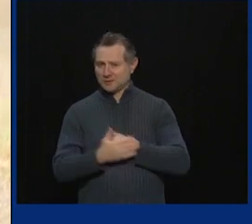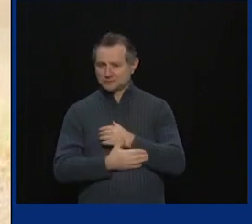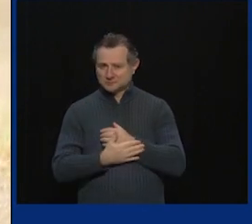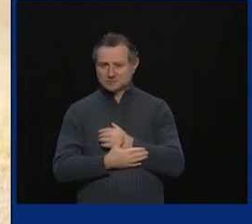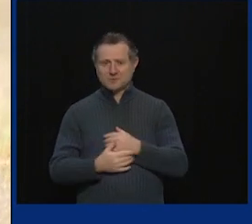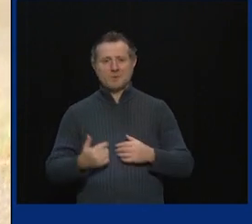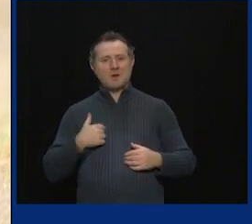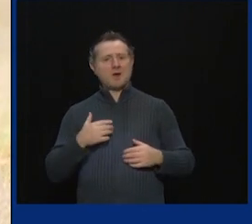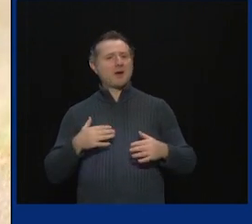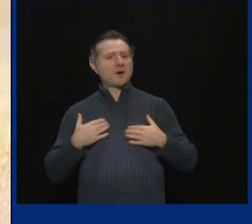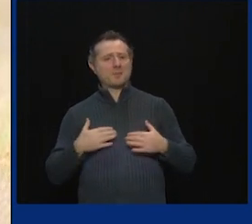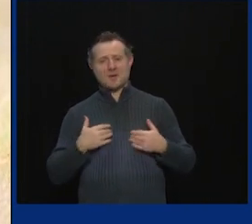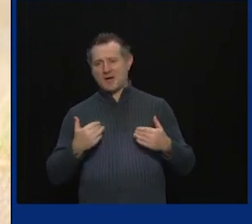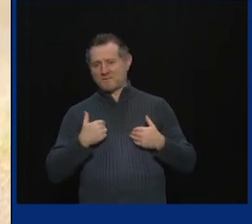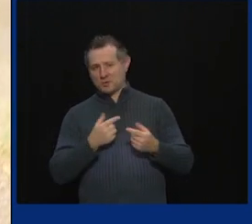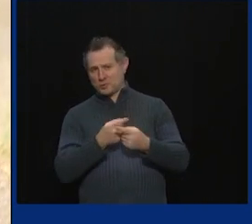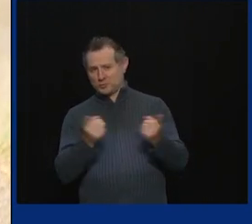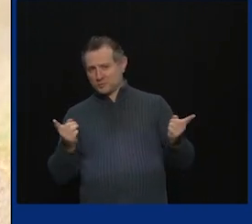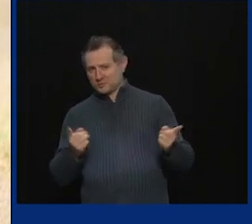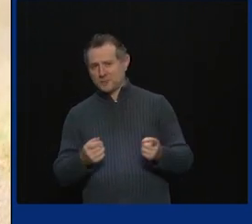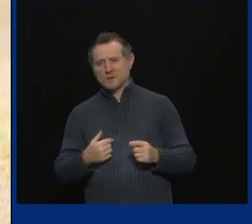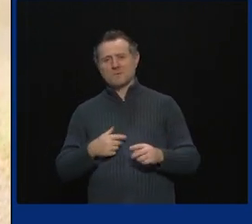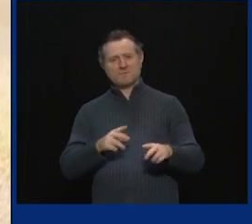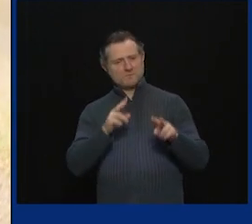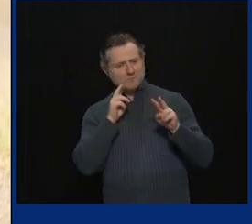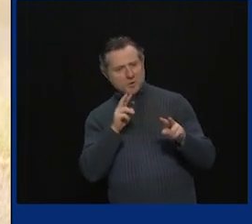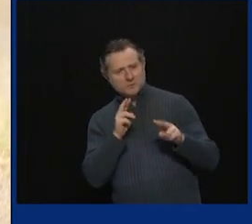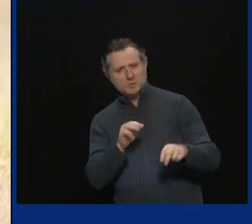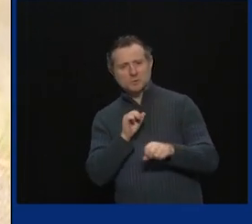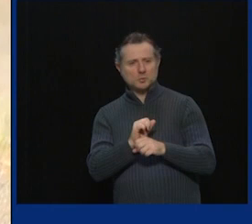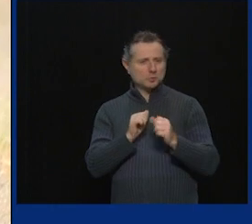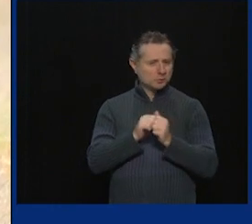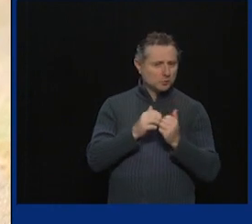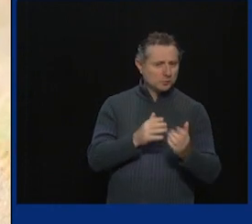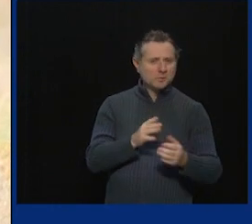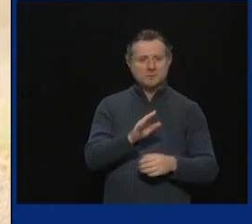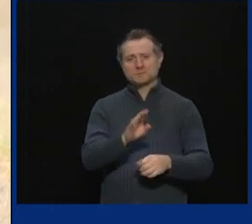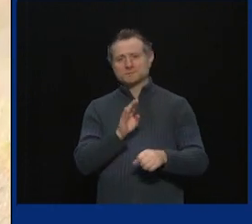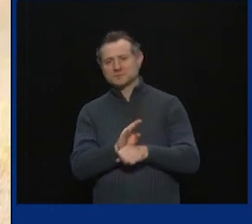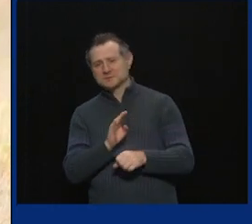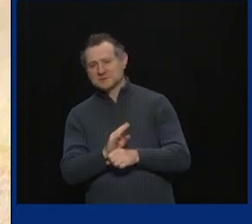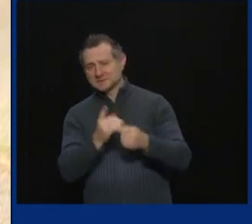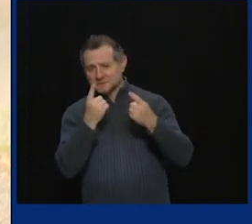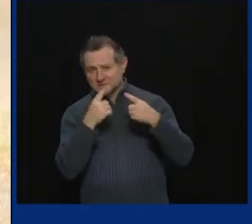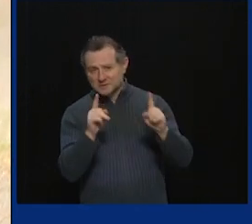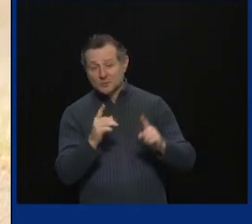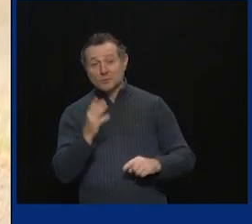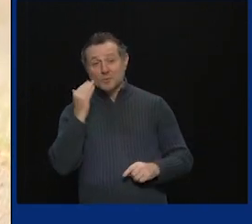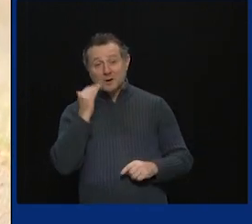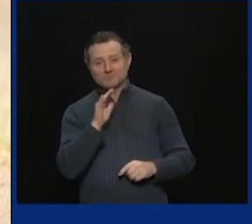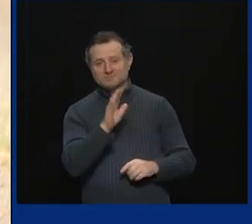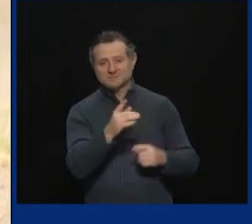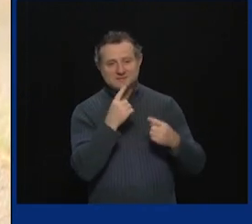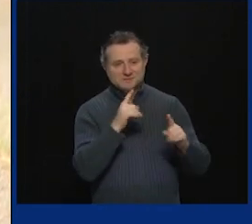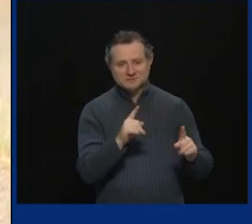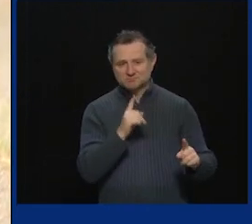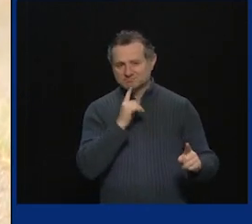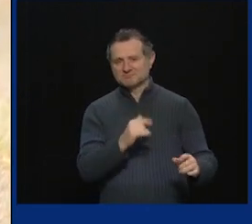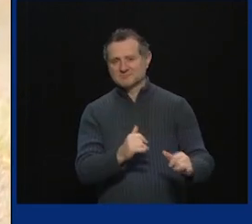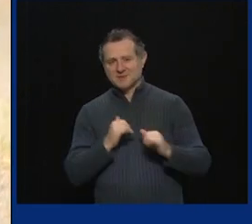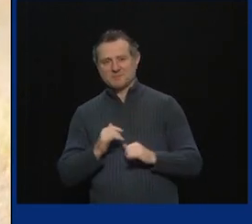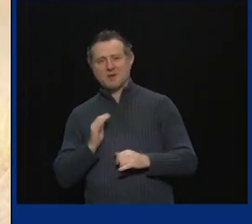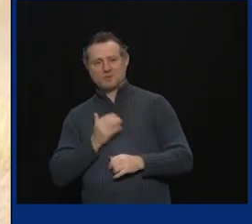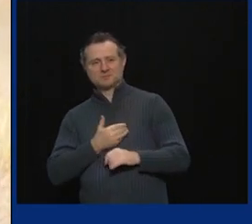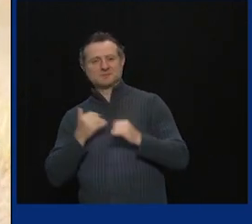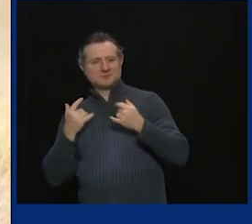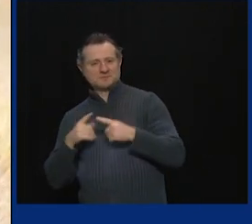your business is successful, and after all, your success is our success, and that will lead to other companies